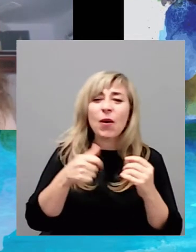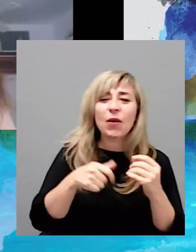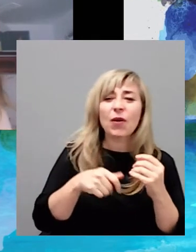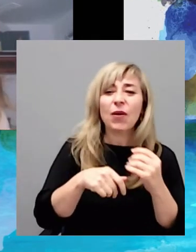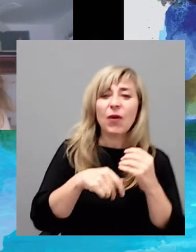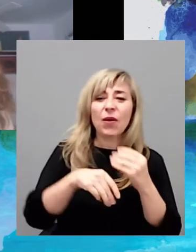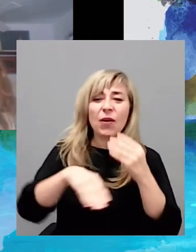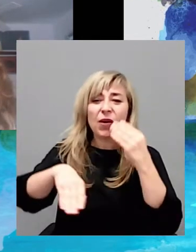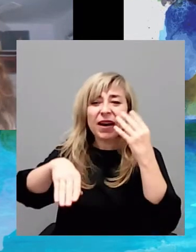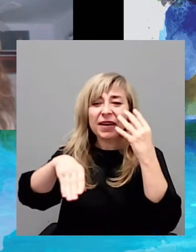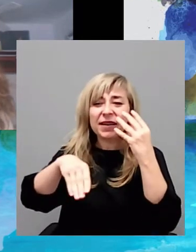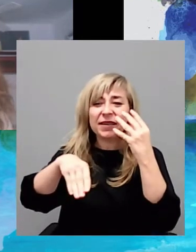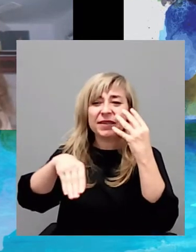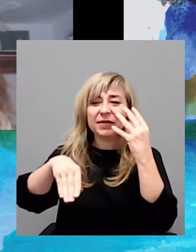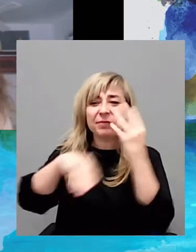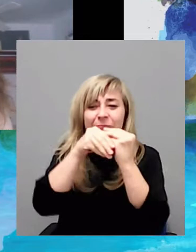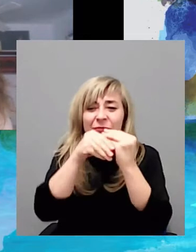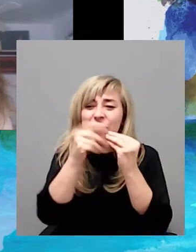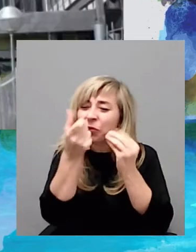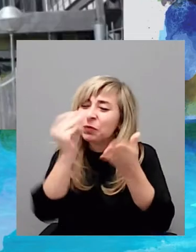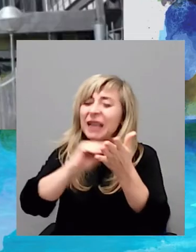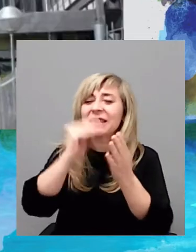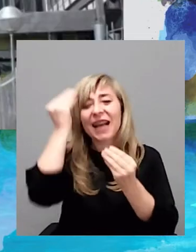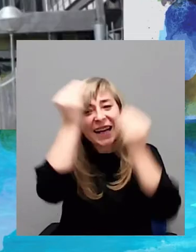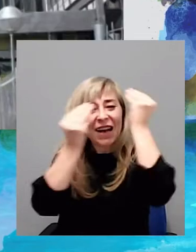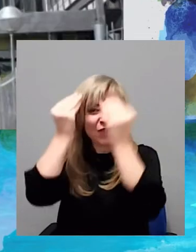a few thoughts